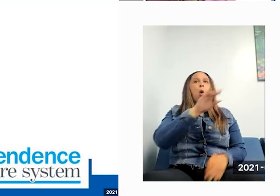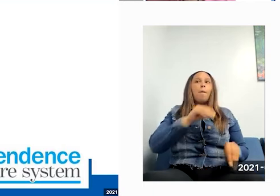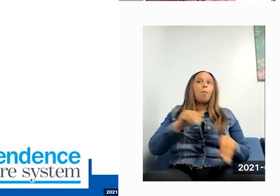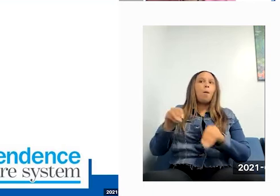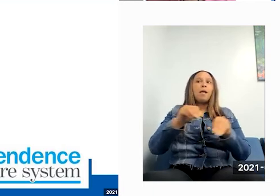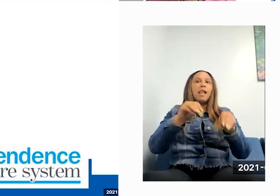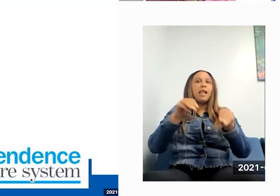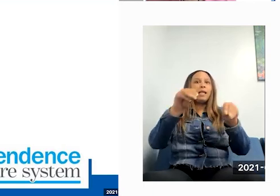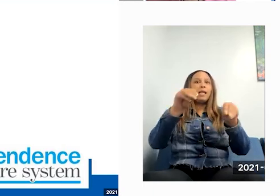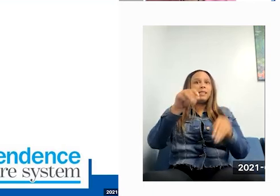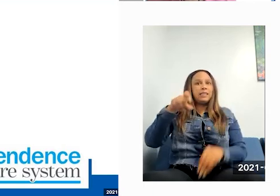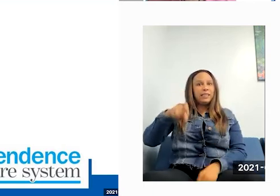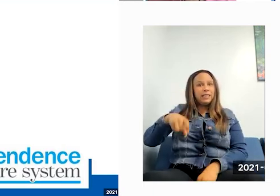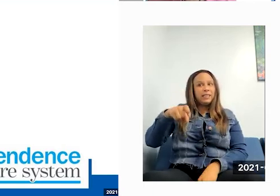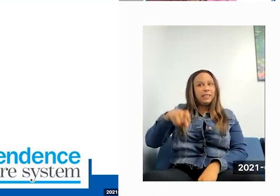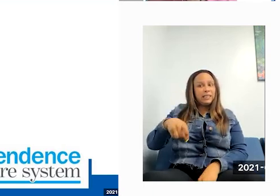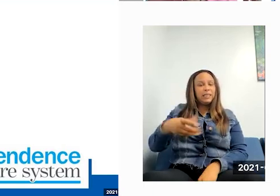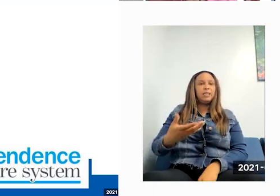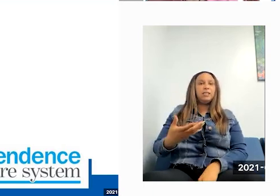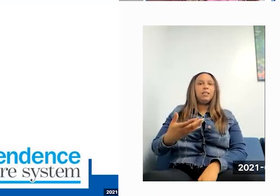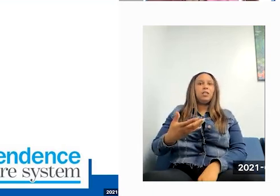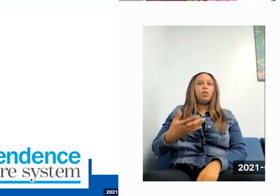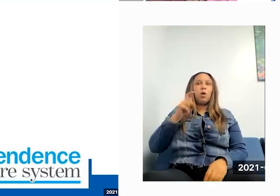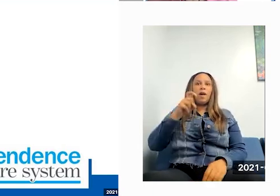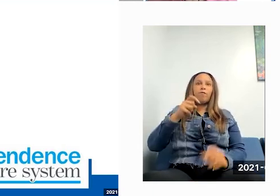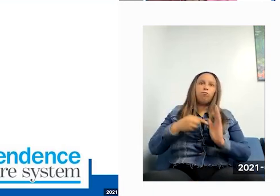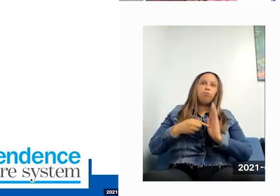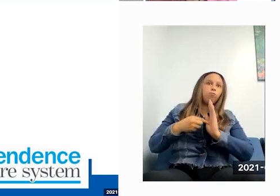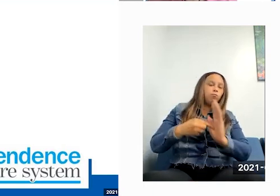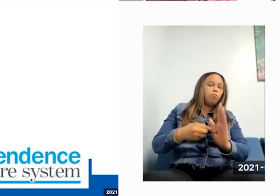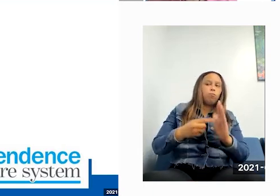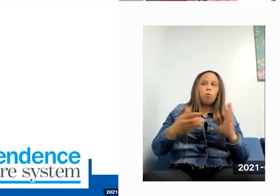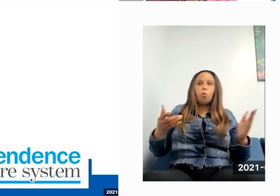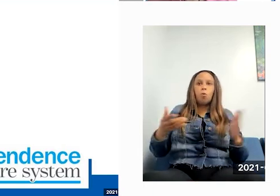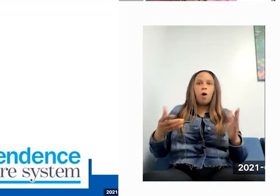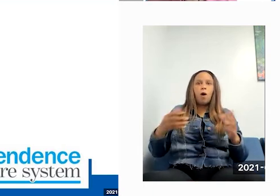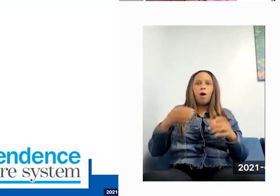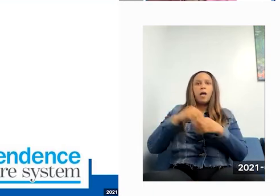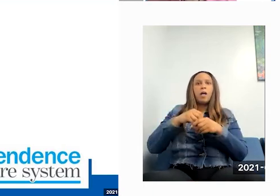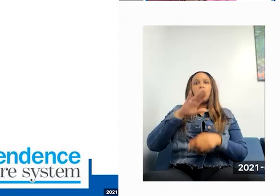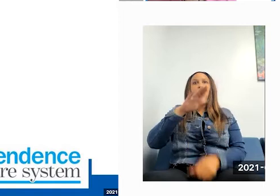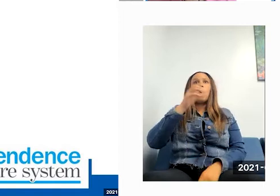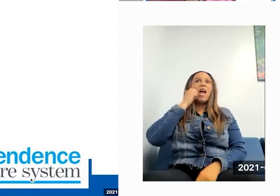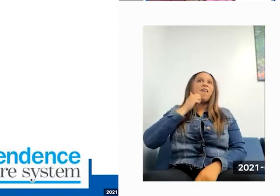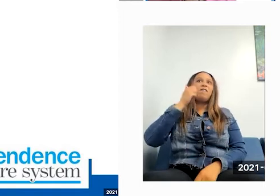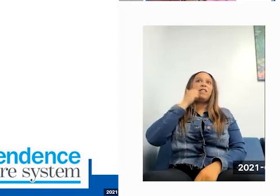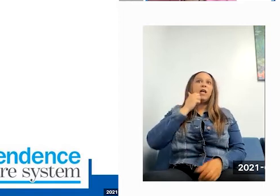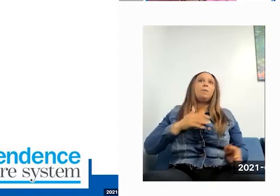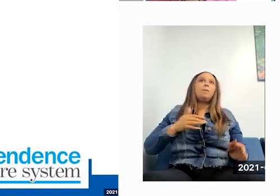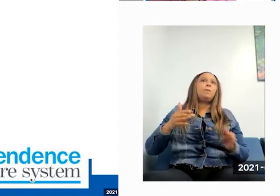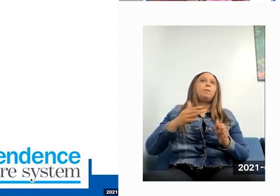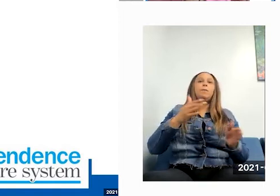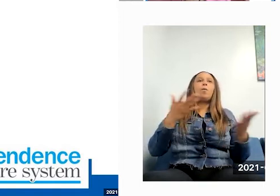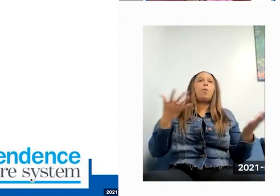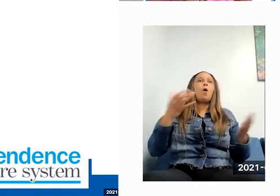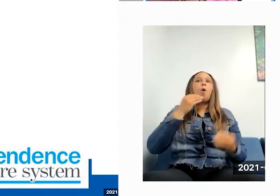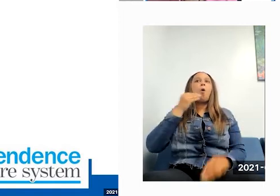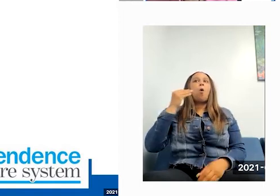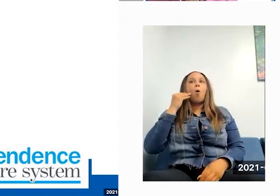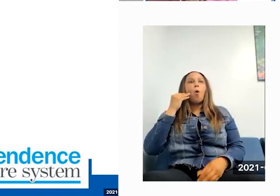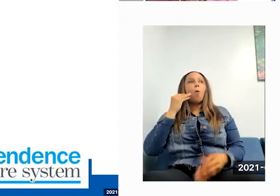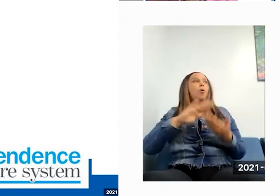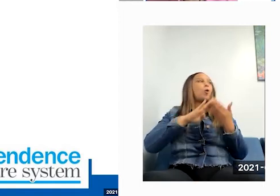I'm going to emphasize your mobility needs in your routine environments, home environment, community